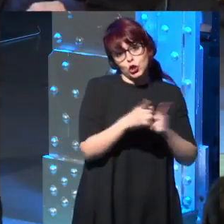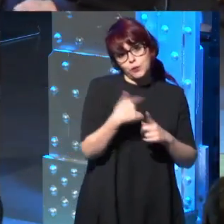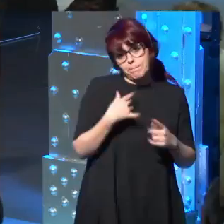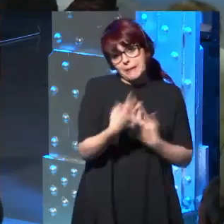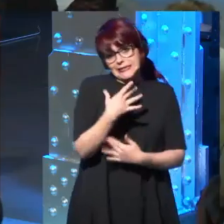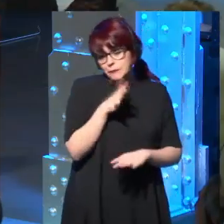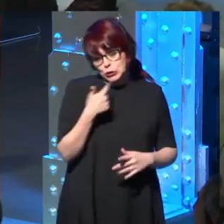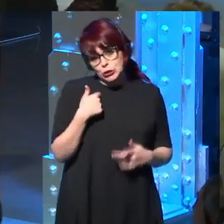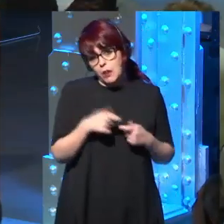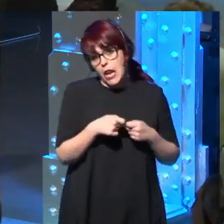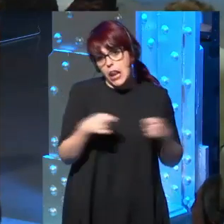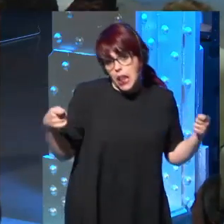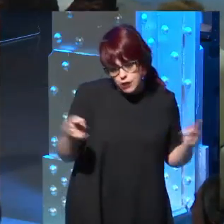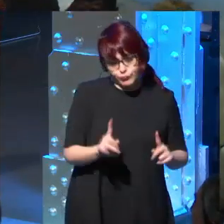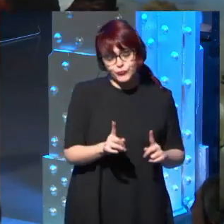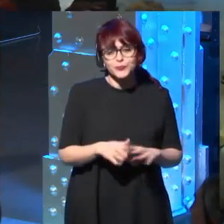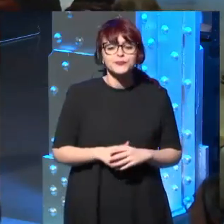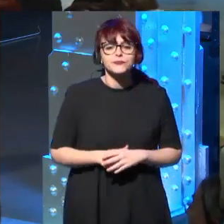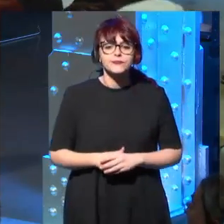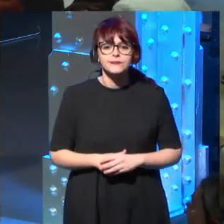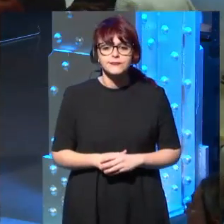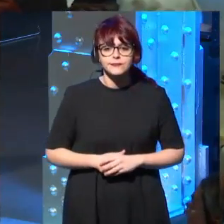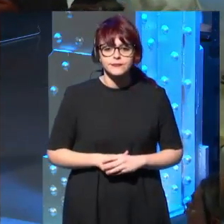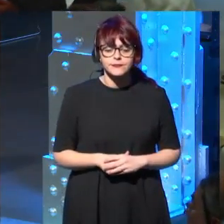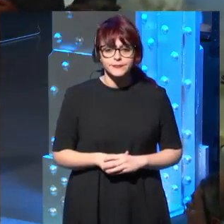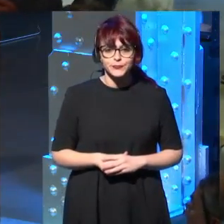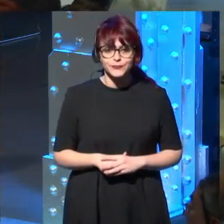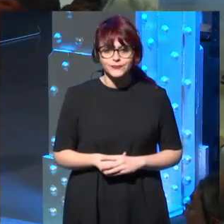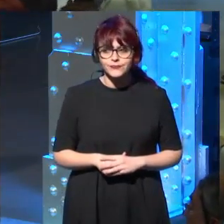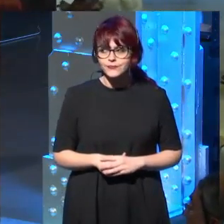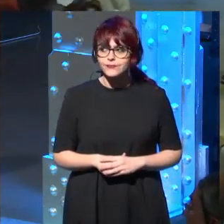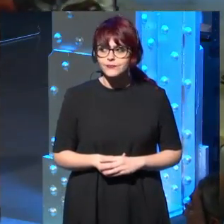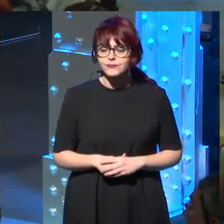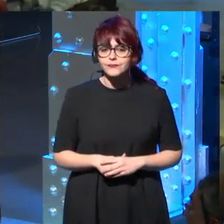better and shorter than me, please.